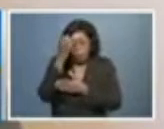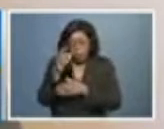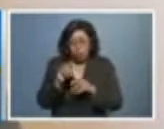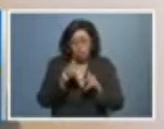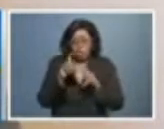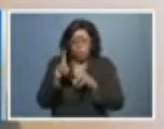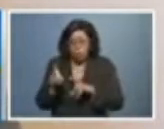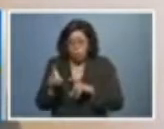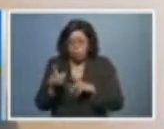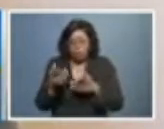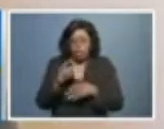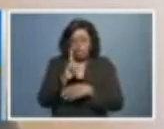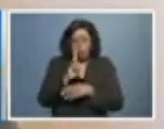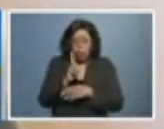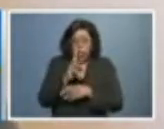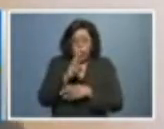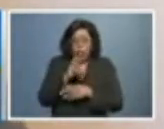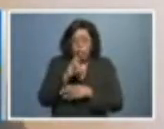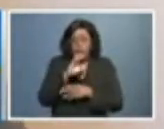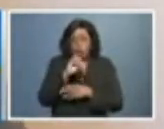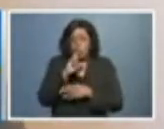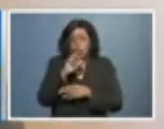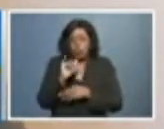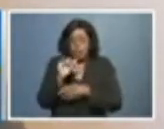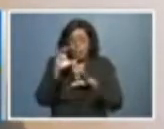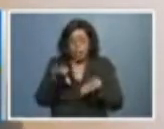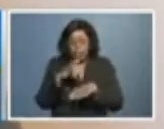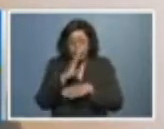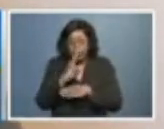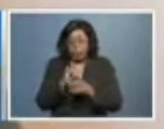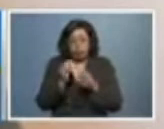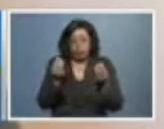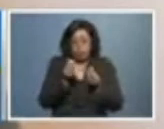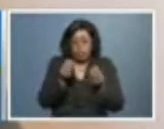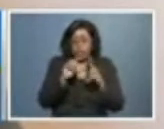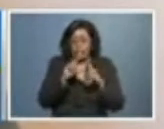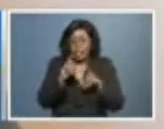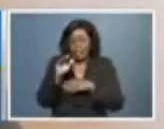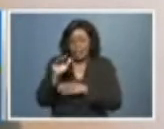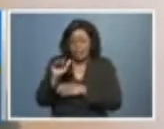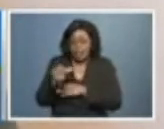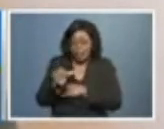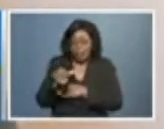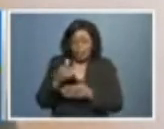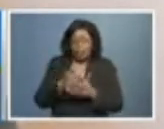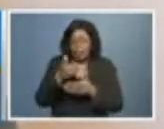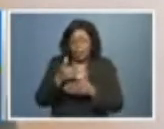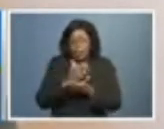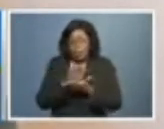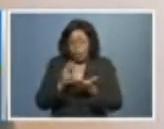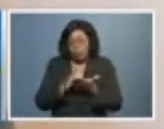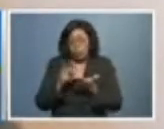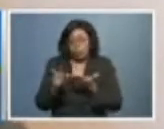on where mercury could be present. And so we haven't done any testing yet. That's the next phase of the project